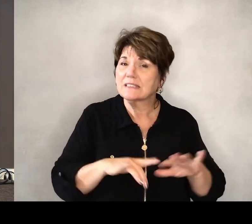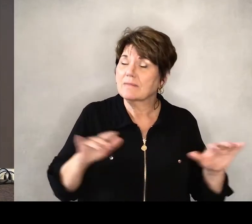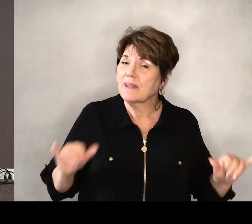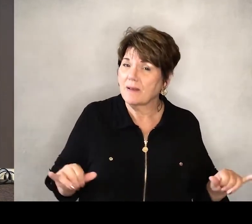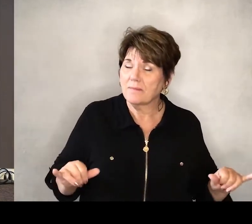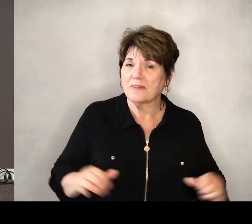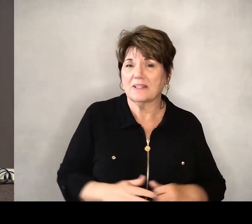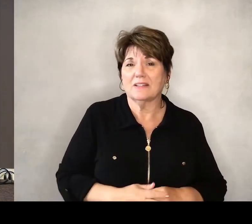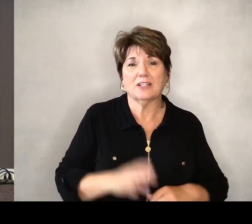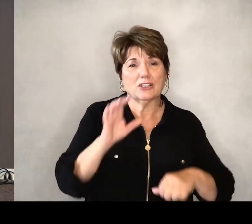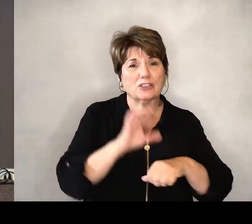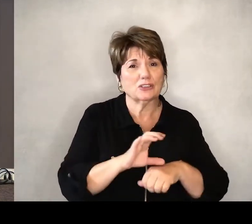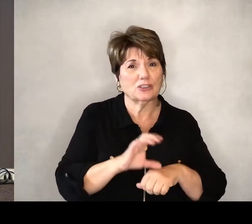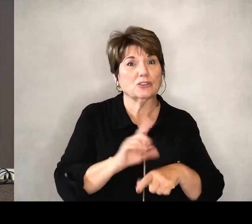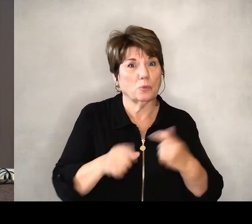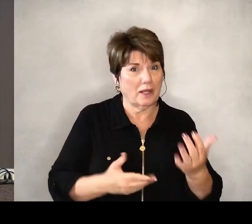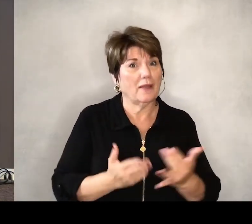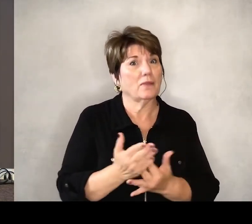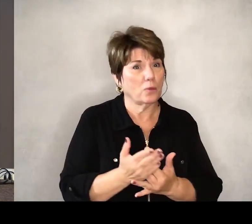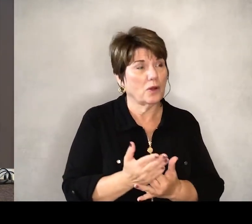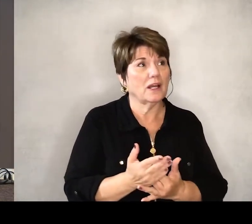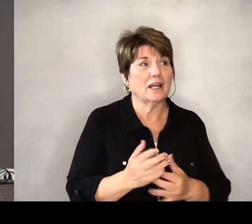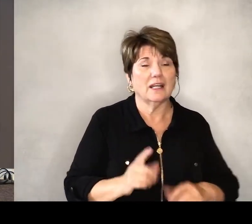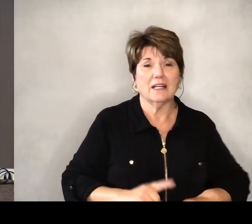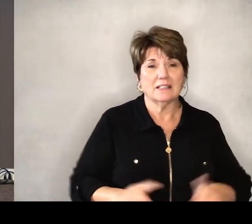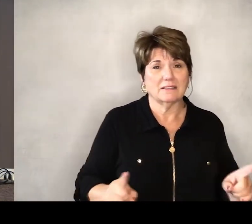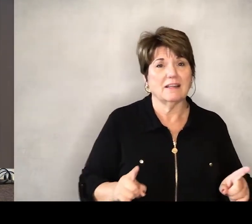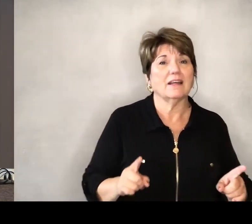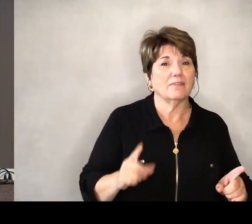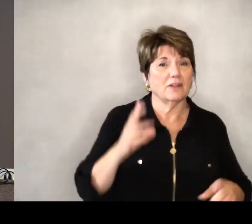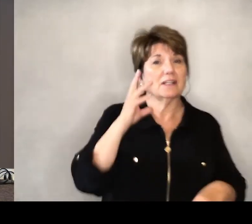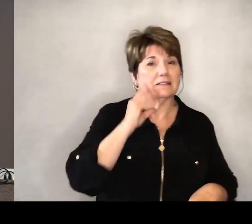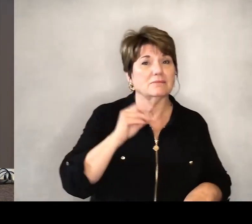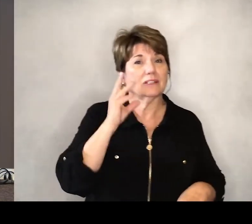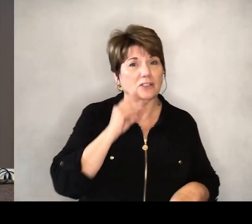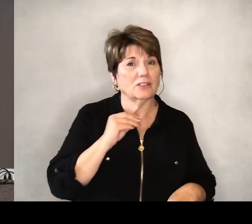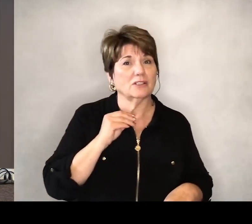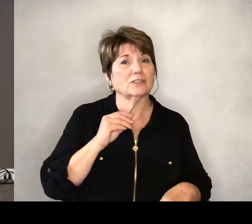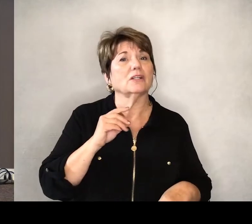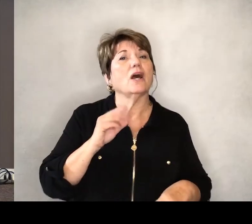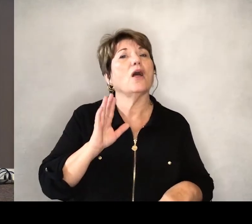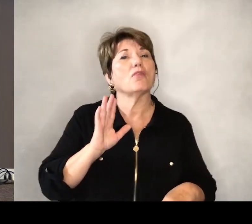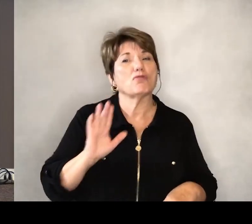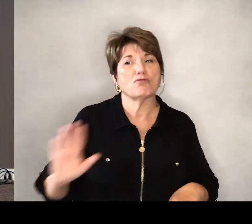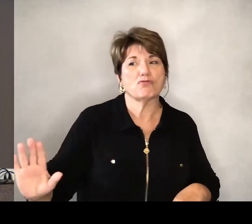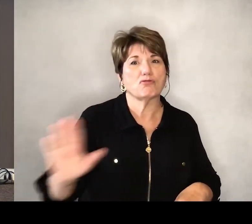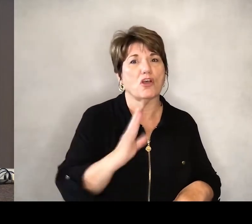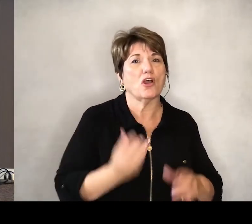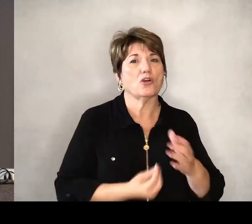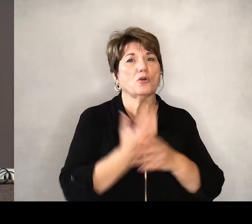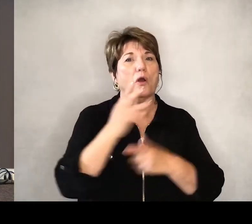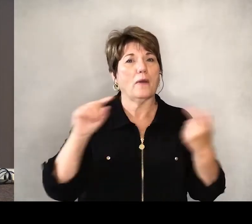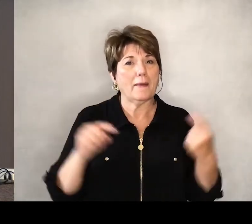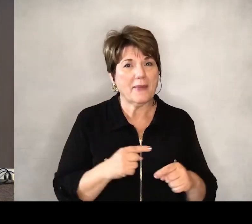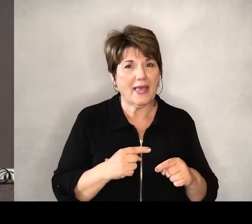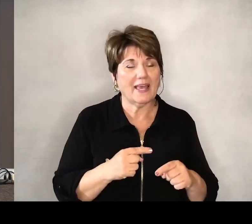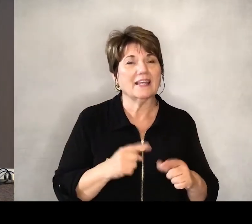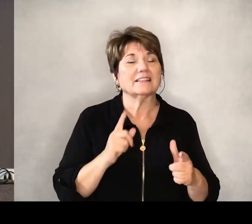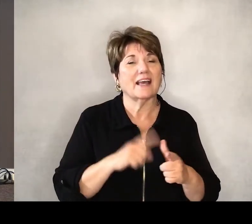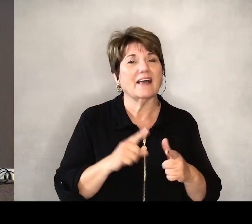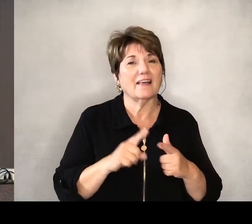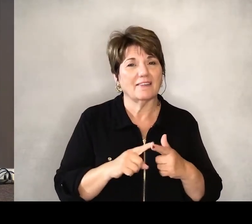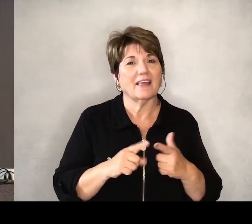time, the church went through a whole period of their own growing pains, right? Which then